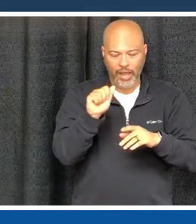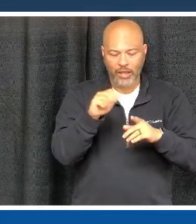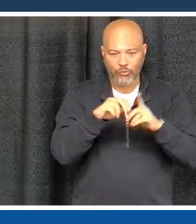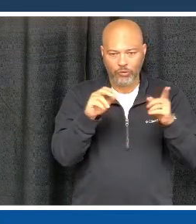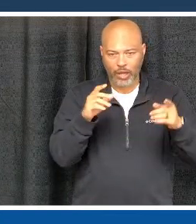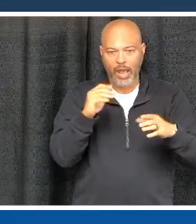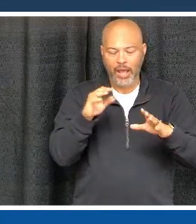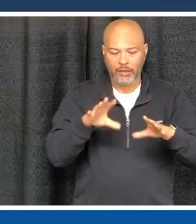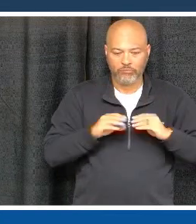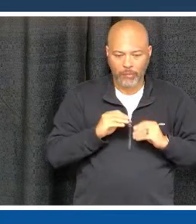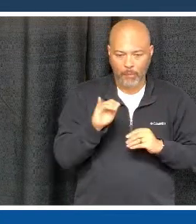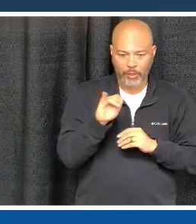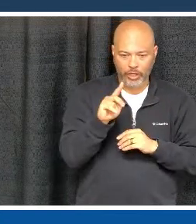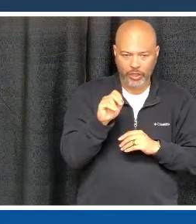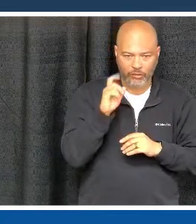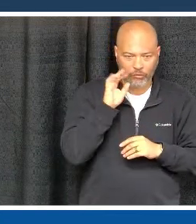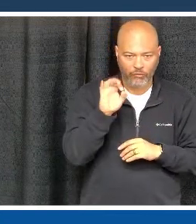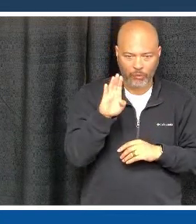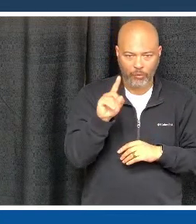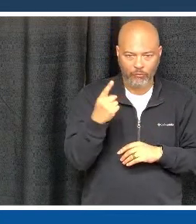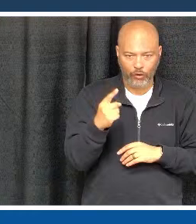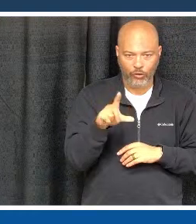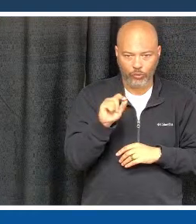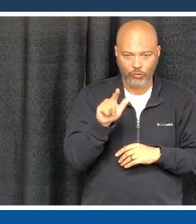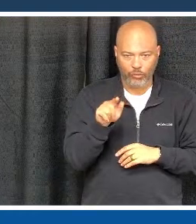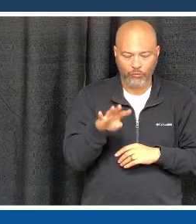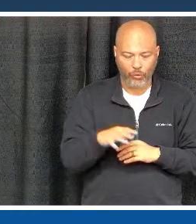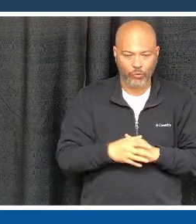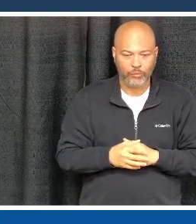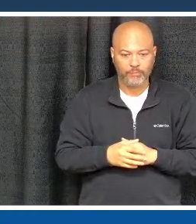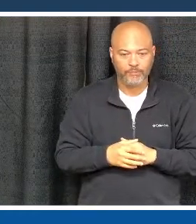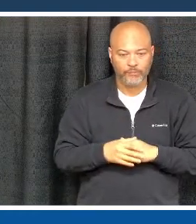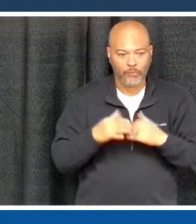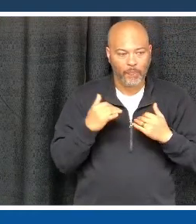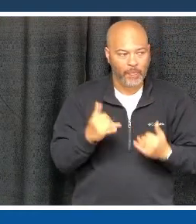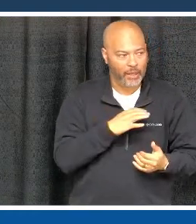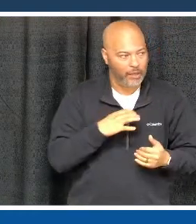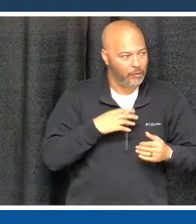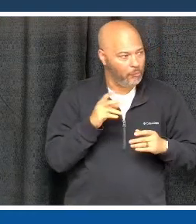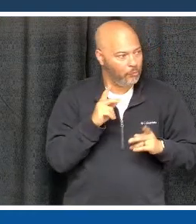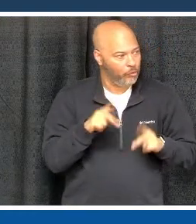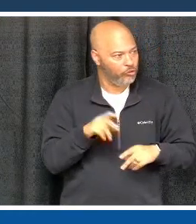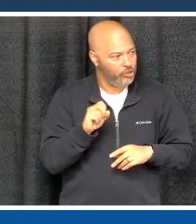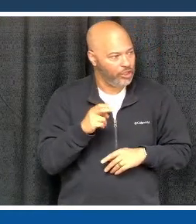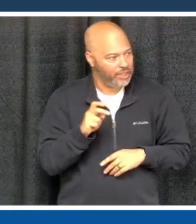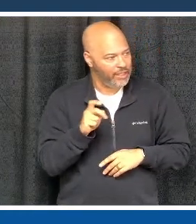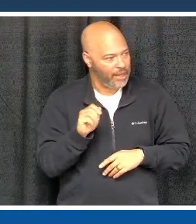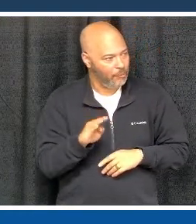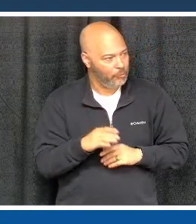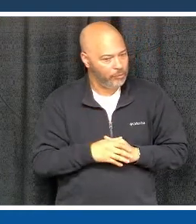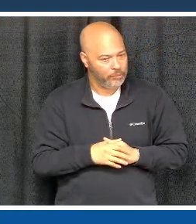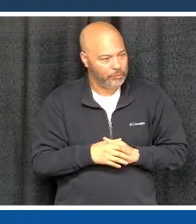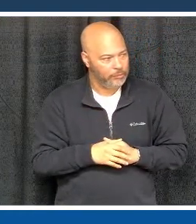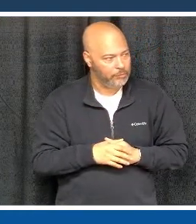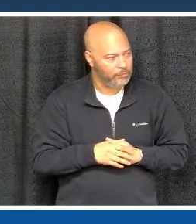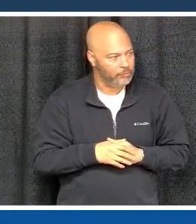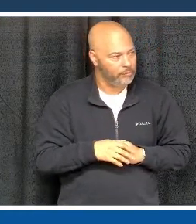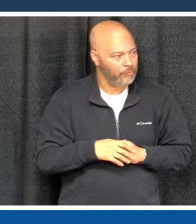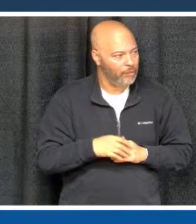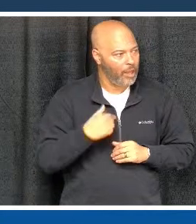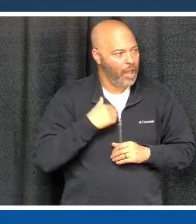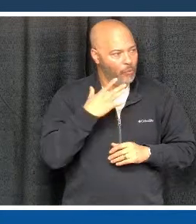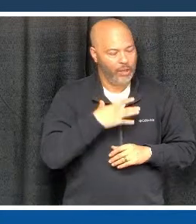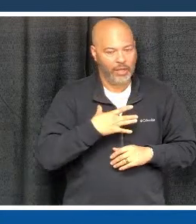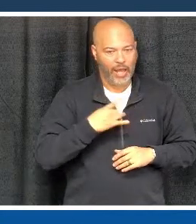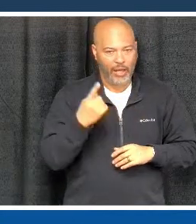and the adoption of minutes from February 1st, 2024. Thank you, Madam Clerk. Councilperson Shekinah, Yes. you're recognized. I would